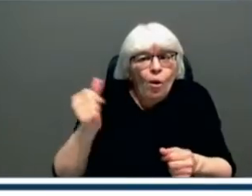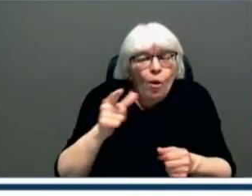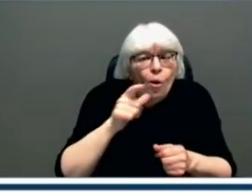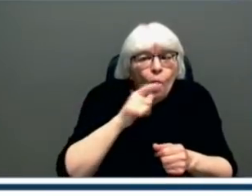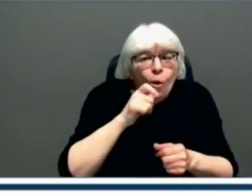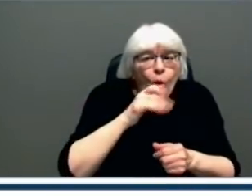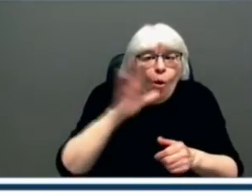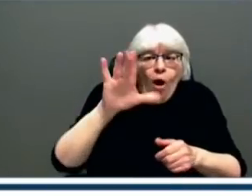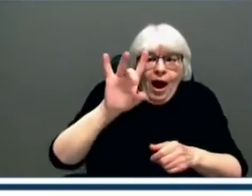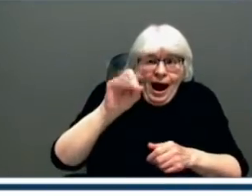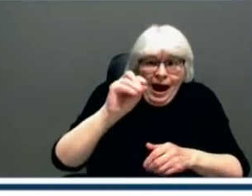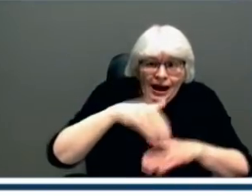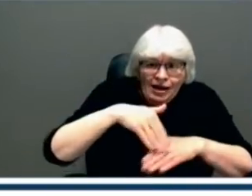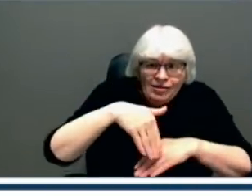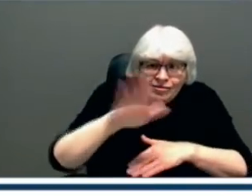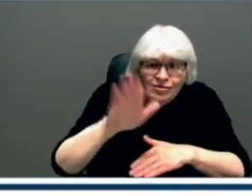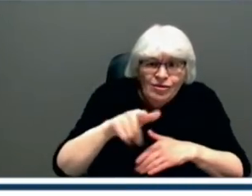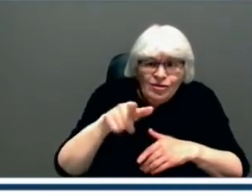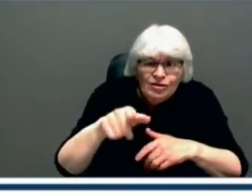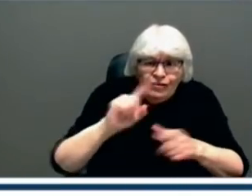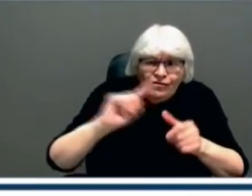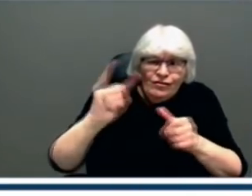recommended by